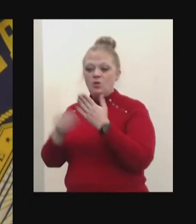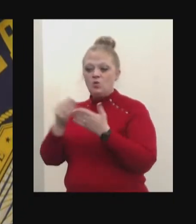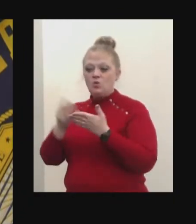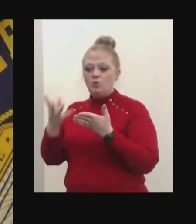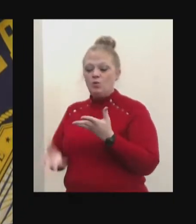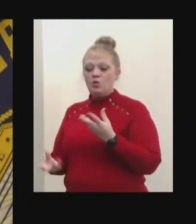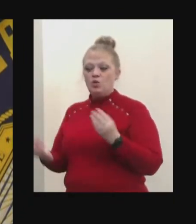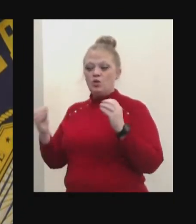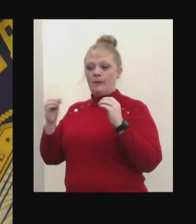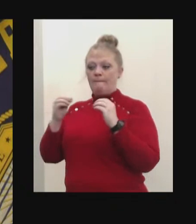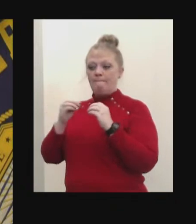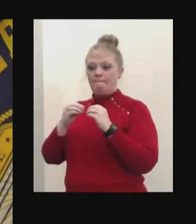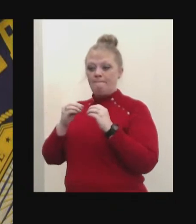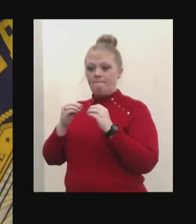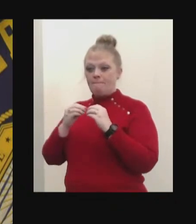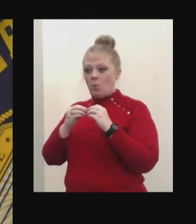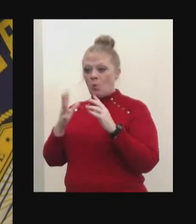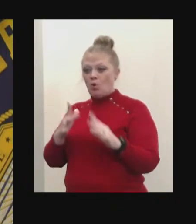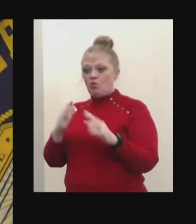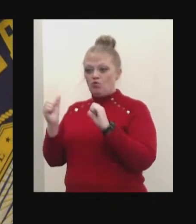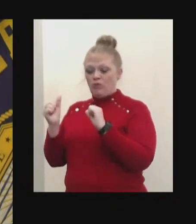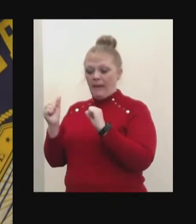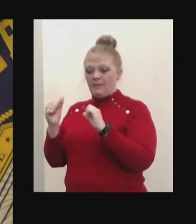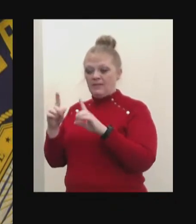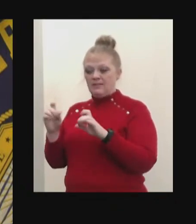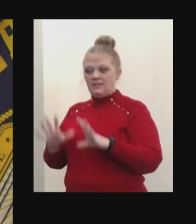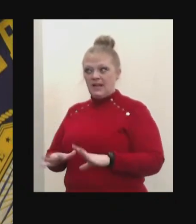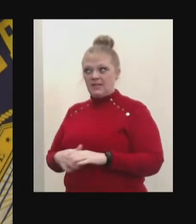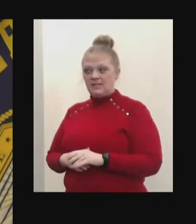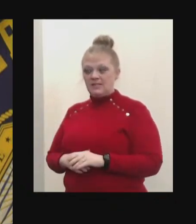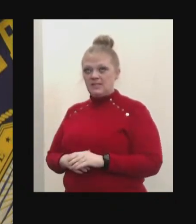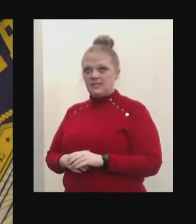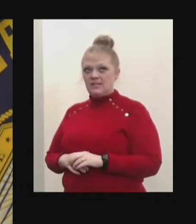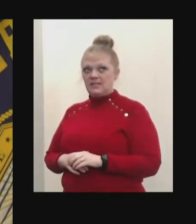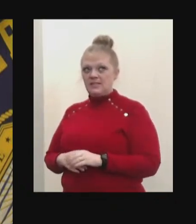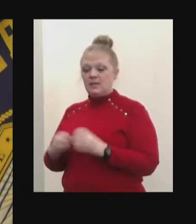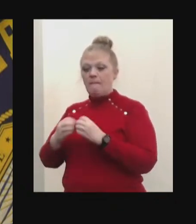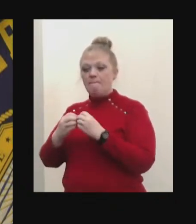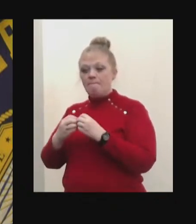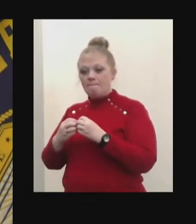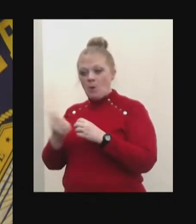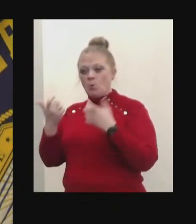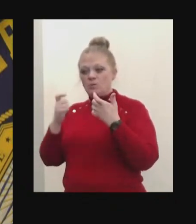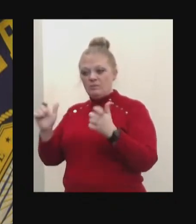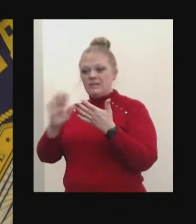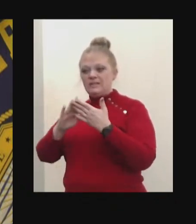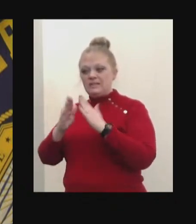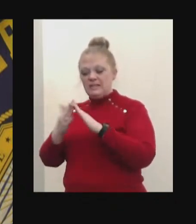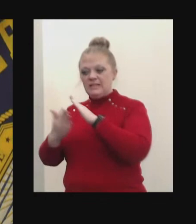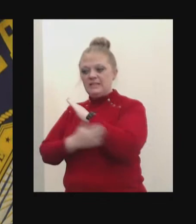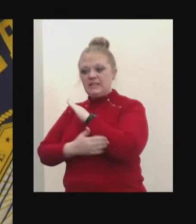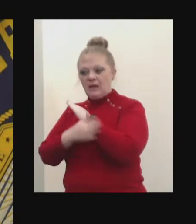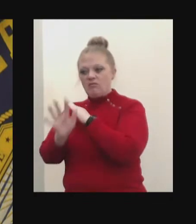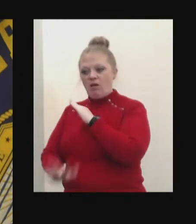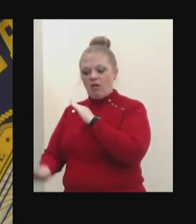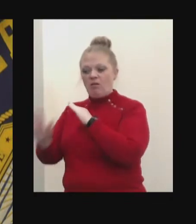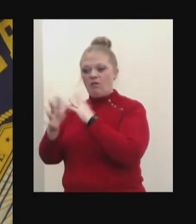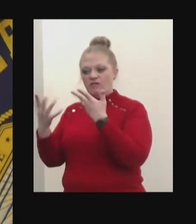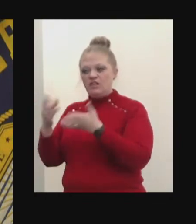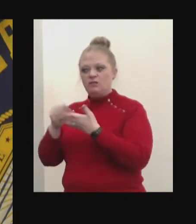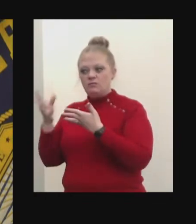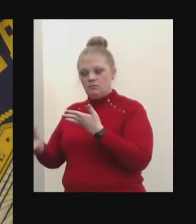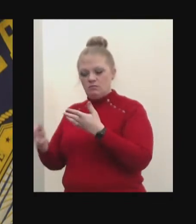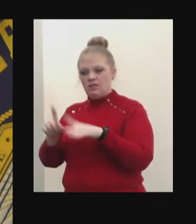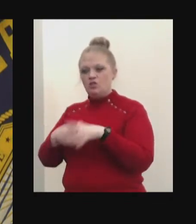more rapid antigen tests. Most major cities and counties across the country have already purchased these and have begun distributing